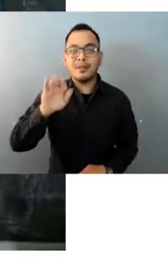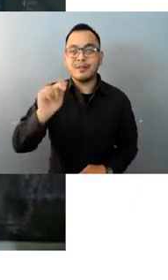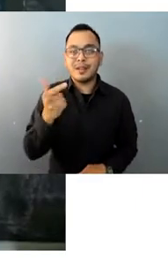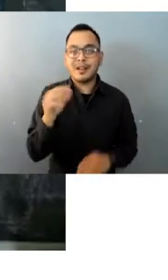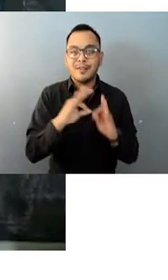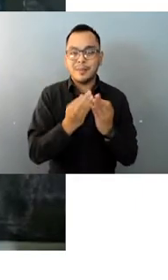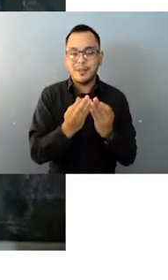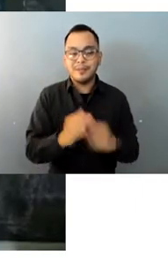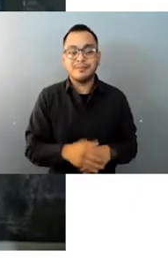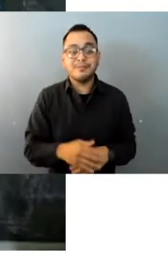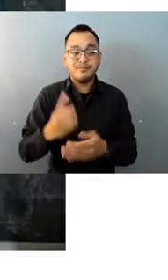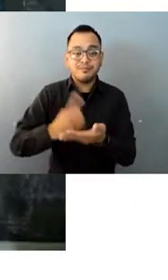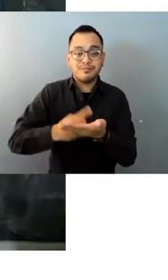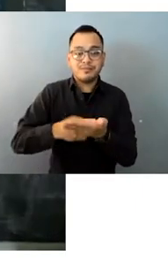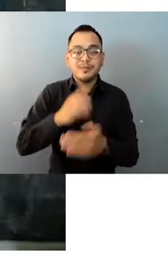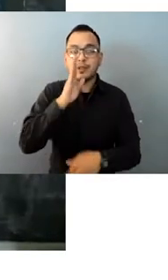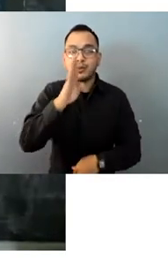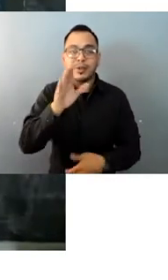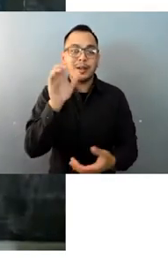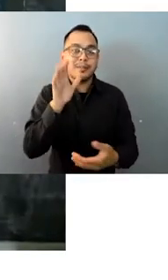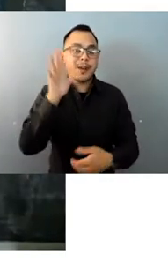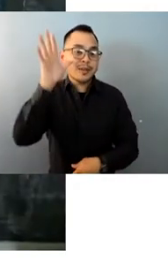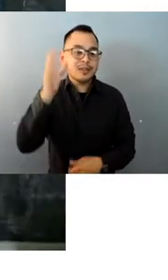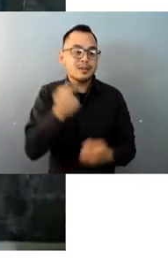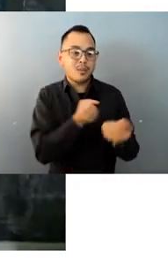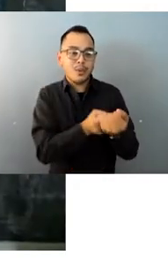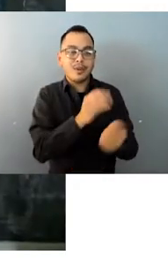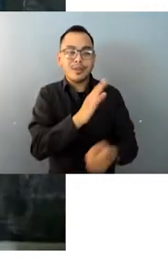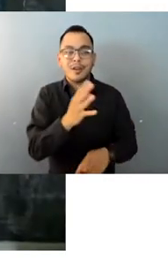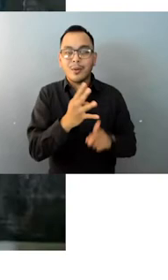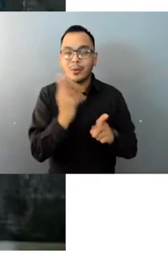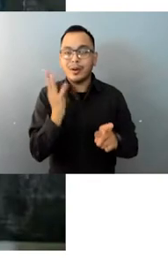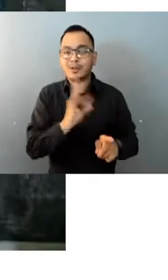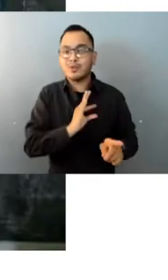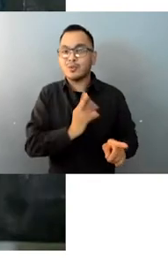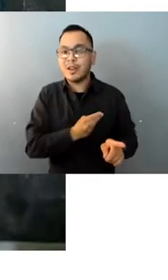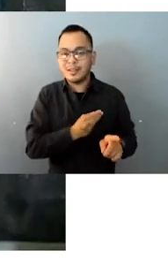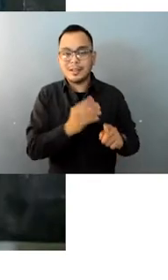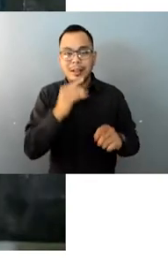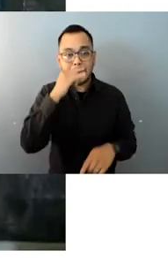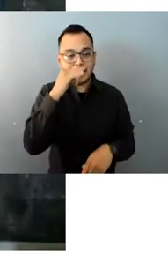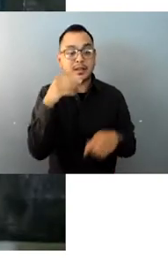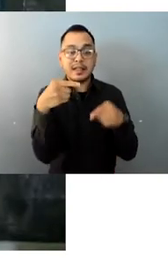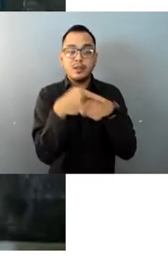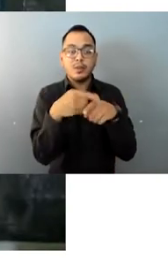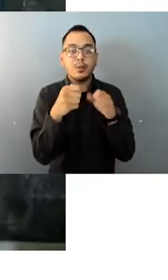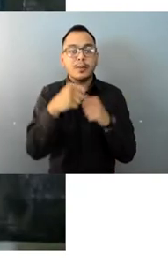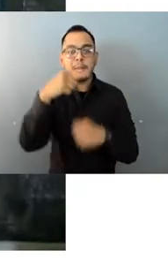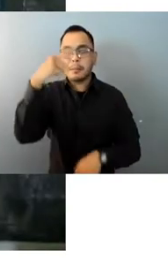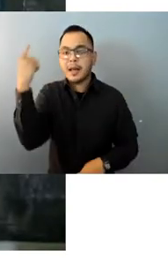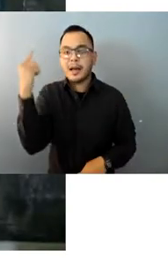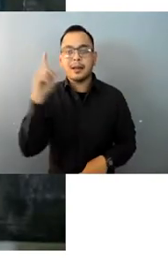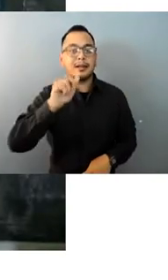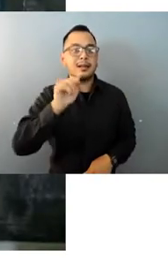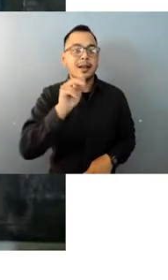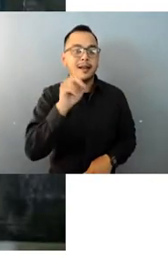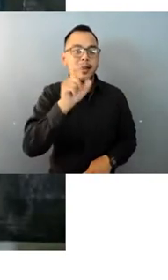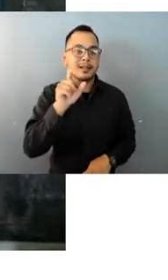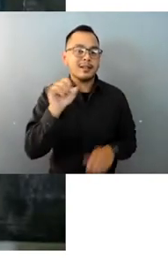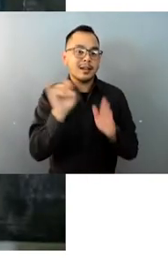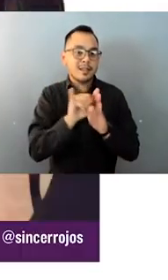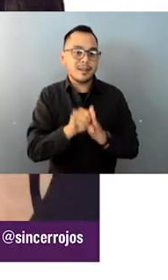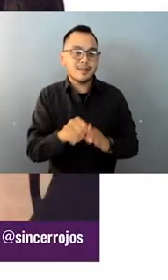PFLAG family to discuss straight parents supporting their queer and trans kids at the intersection of Black and Latinx